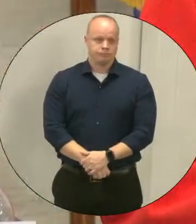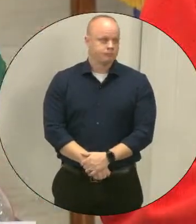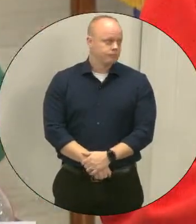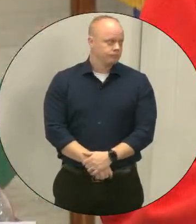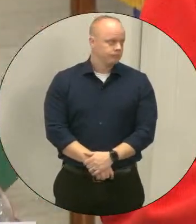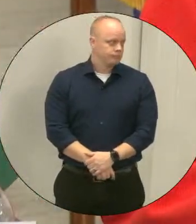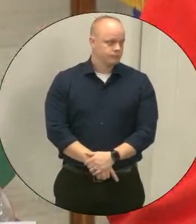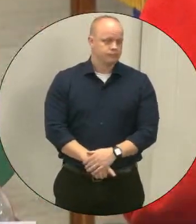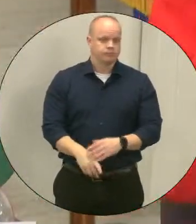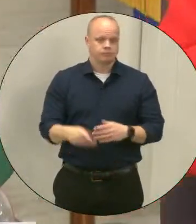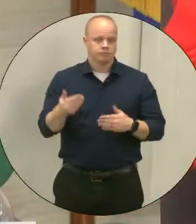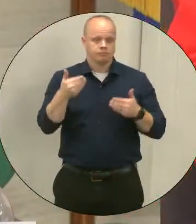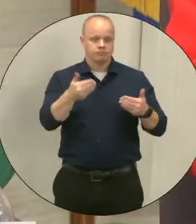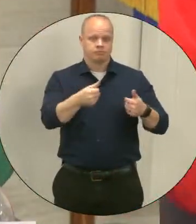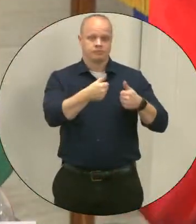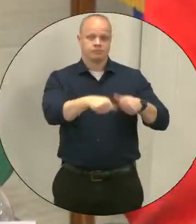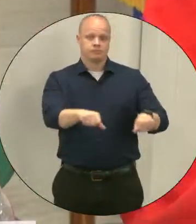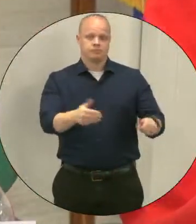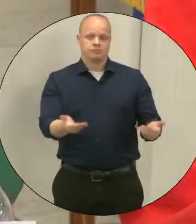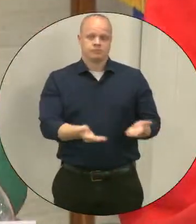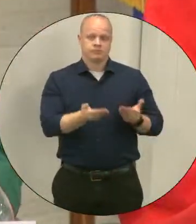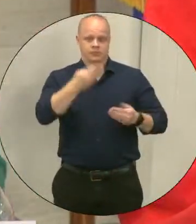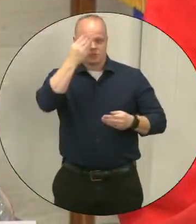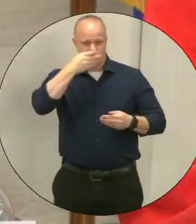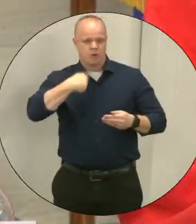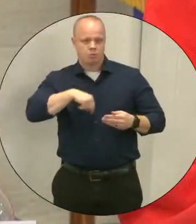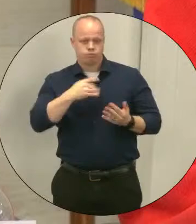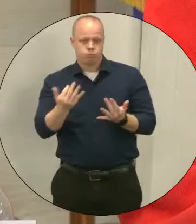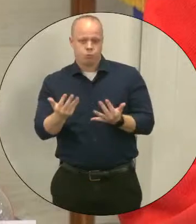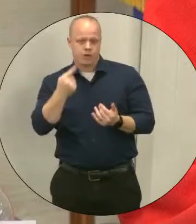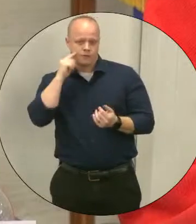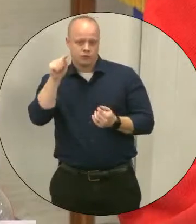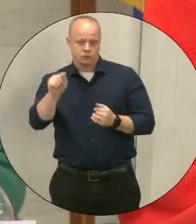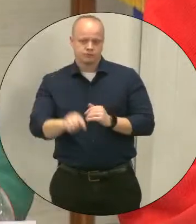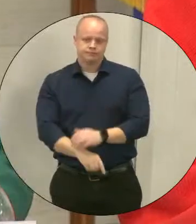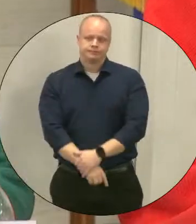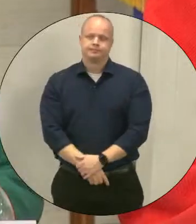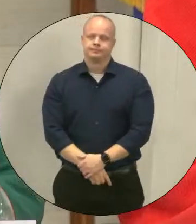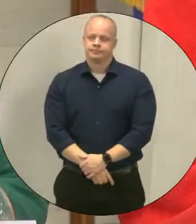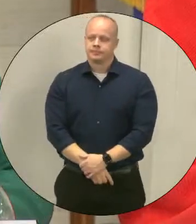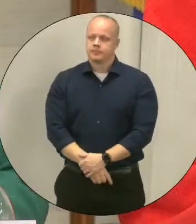Okay, please submit it up here in the front. We'll wait for you.